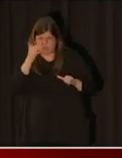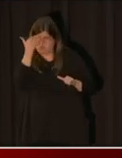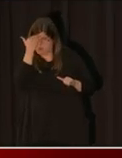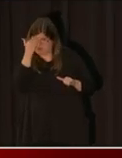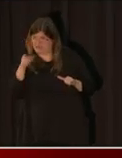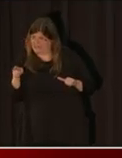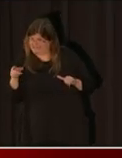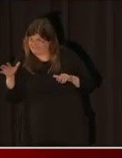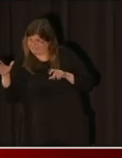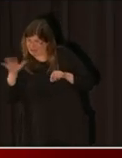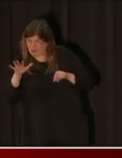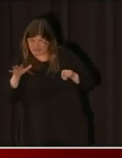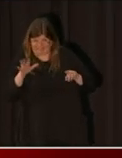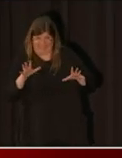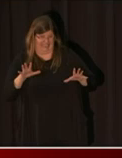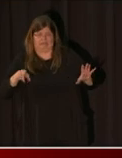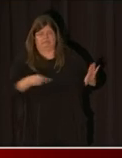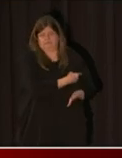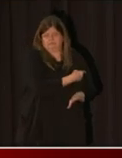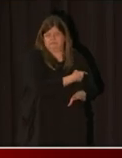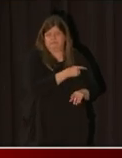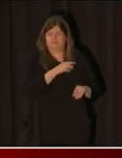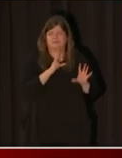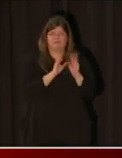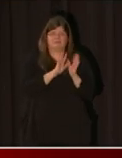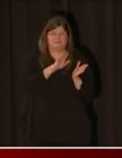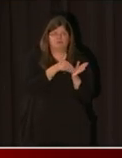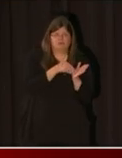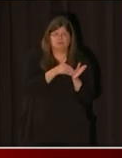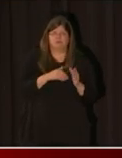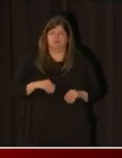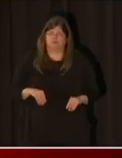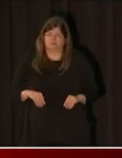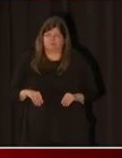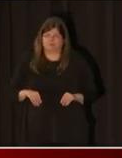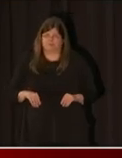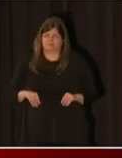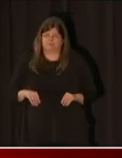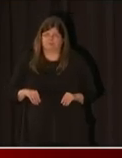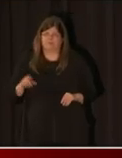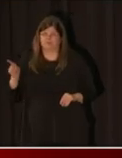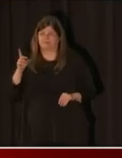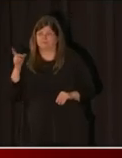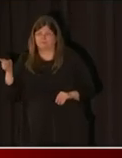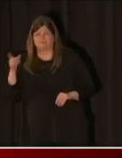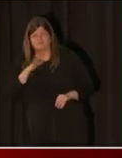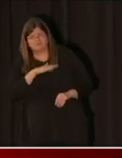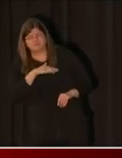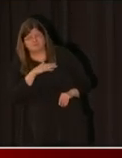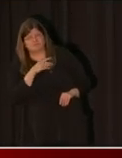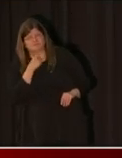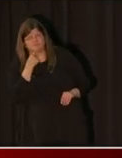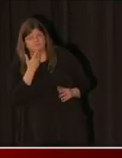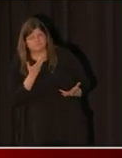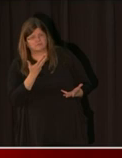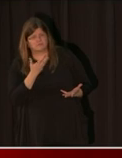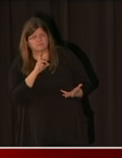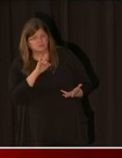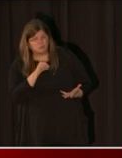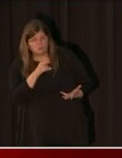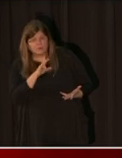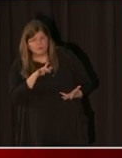as the mayor has described. Doctor, I forgot to set the date. Is it July still, late June, July? Yes, so we still are